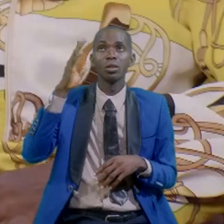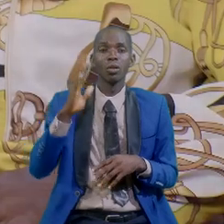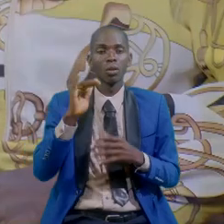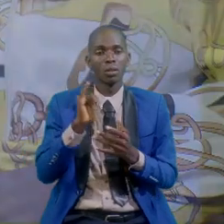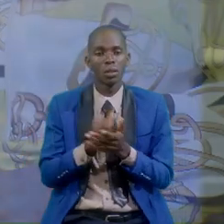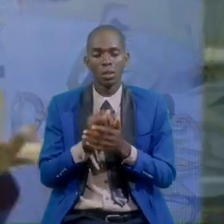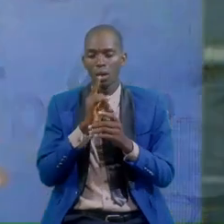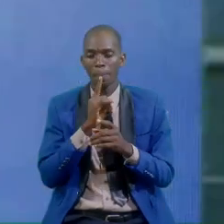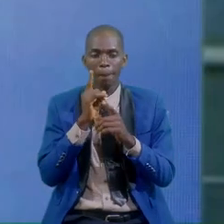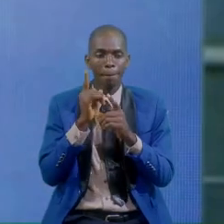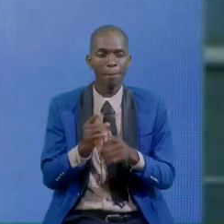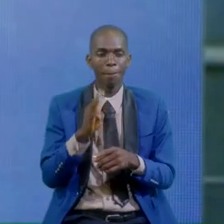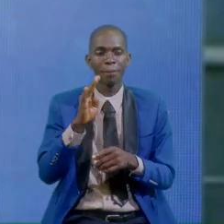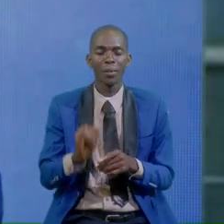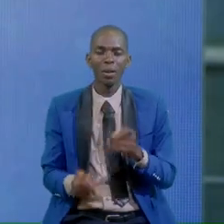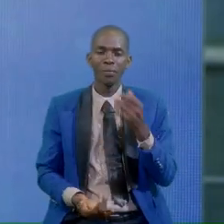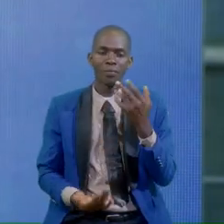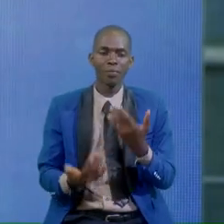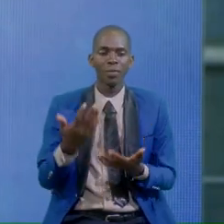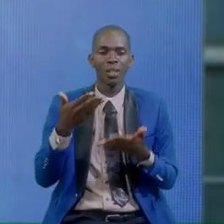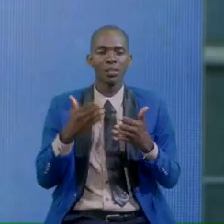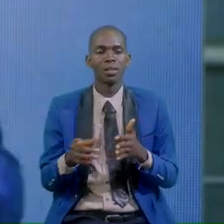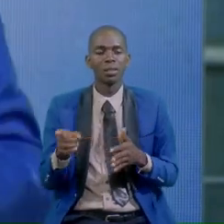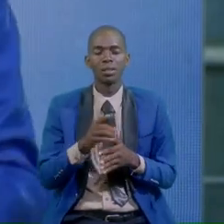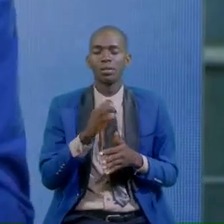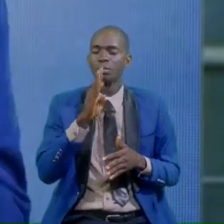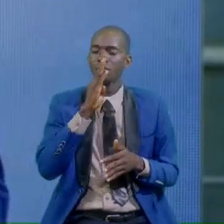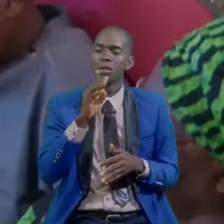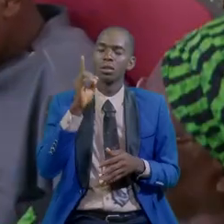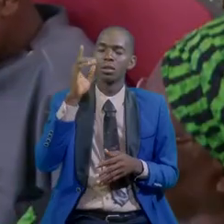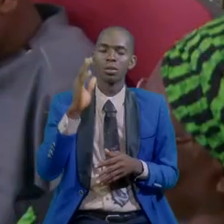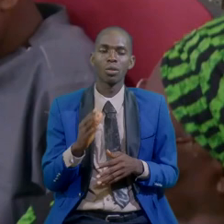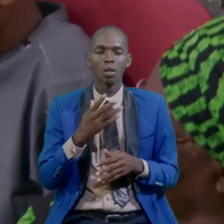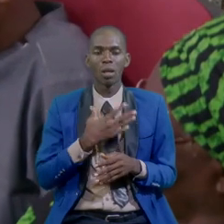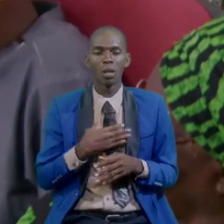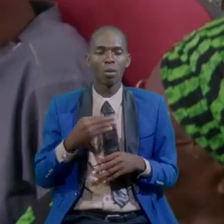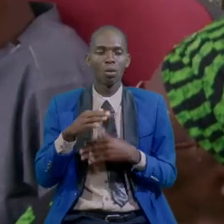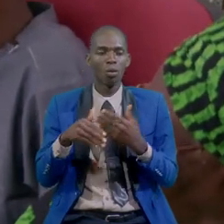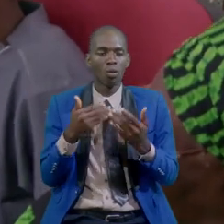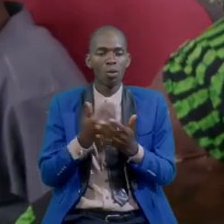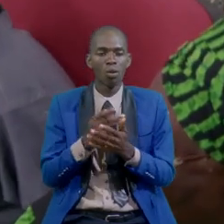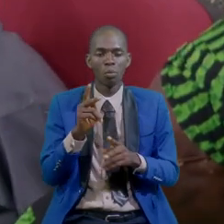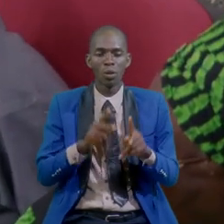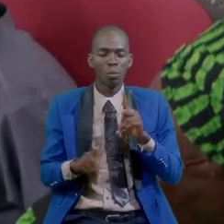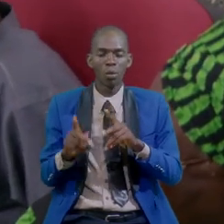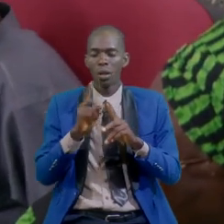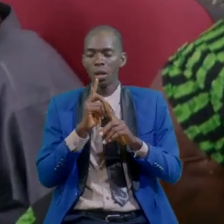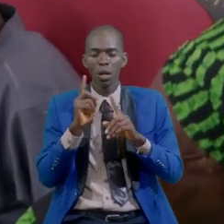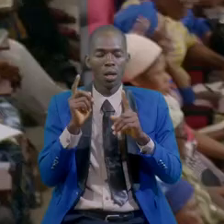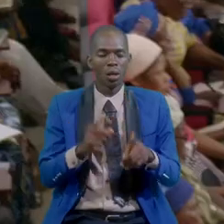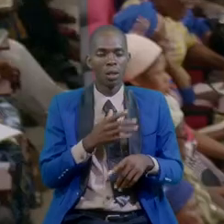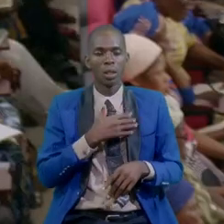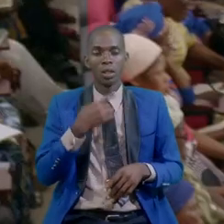fire, let him be God. And all the people answered and said, tell me.